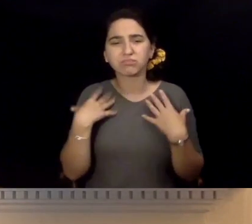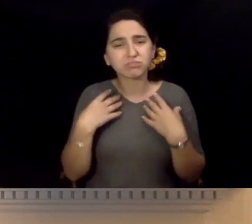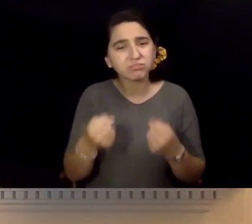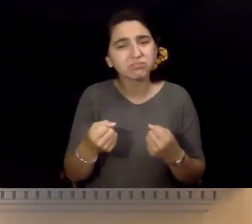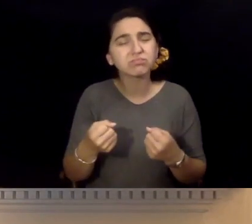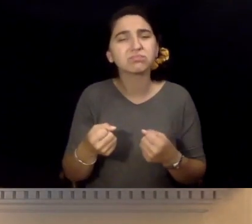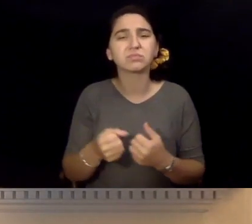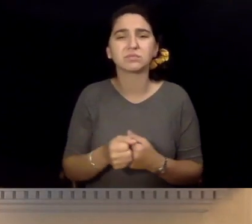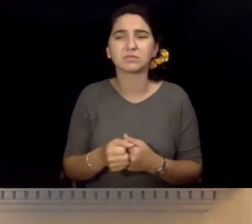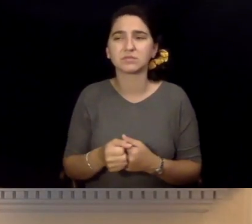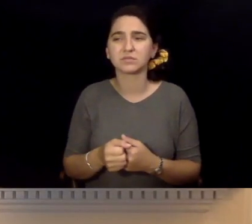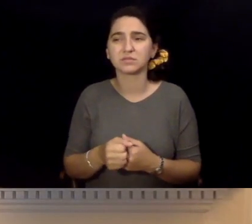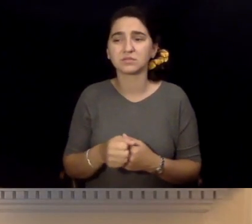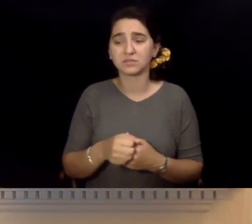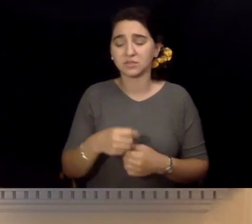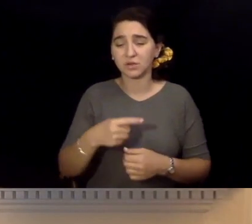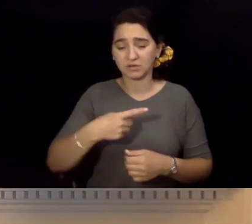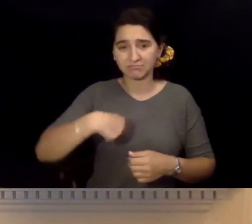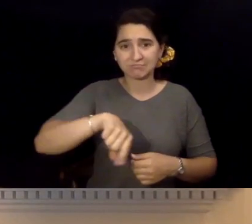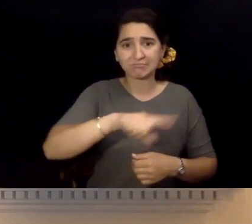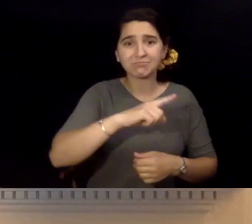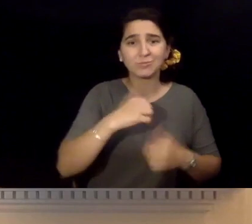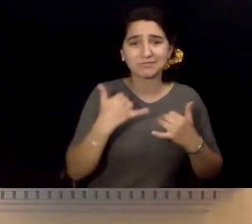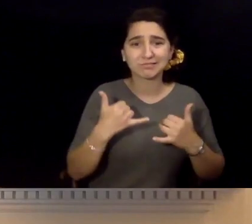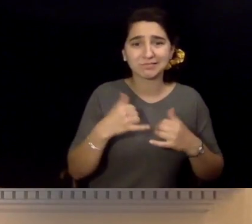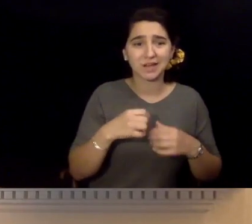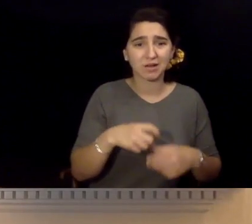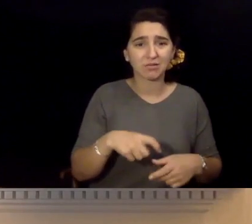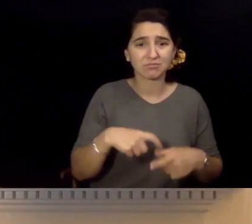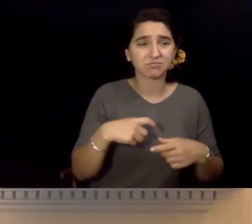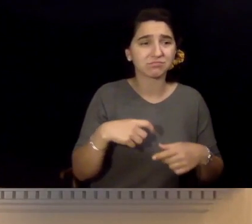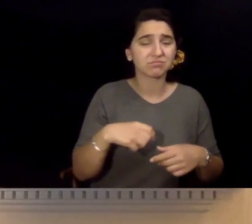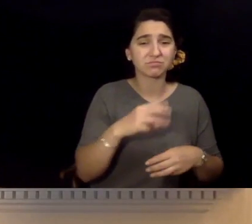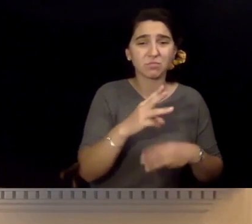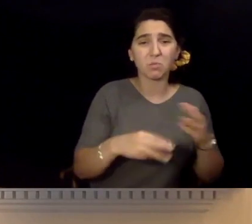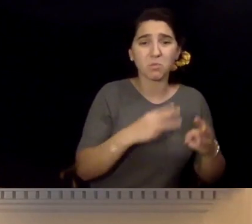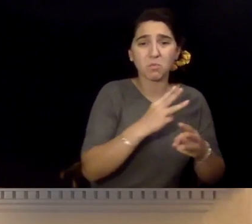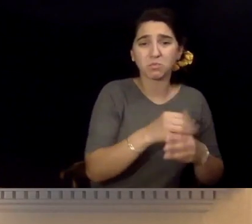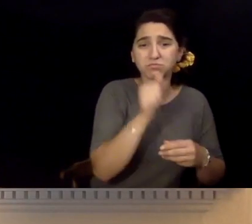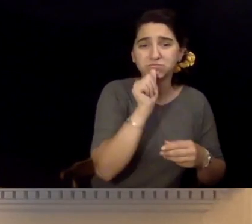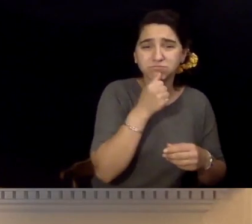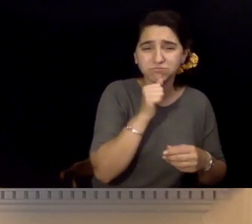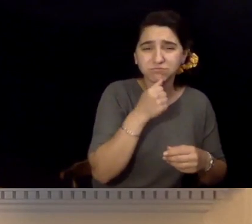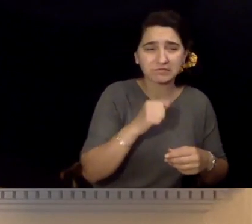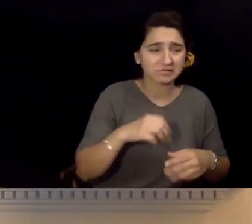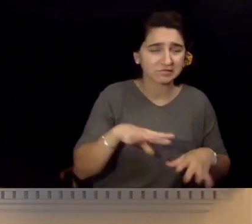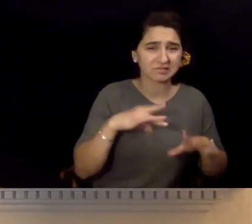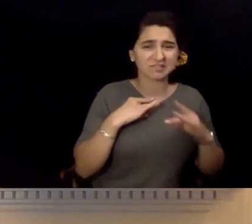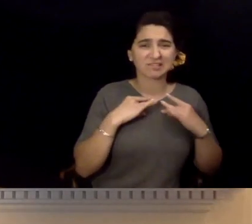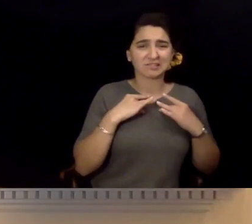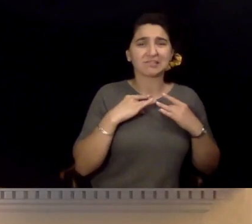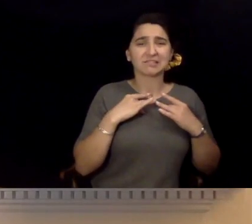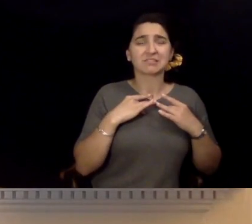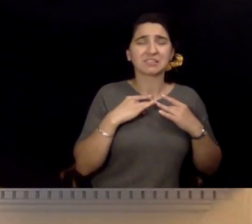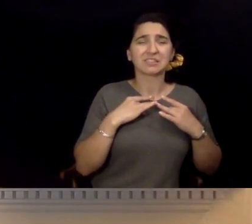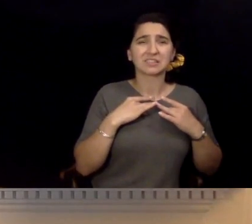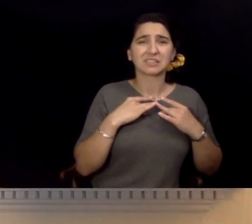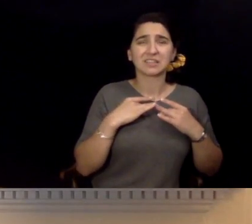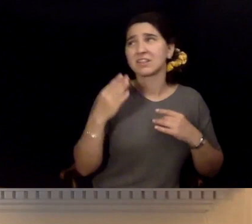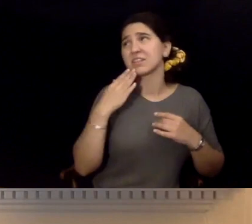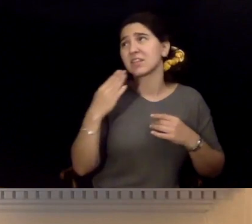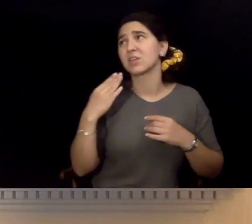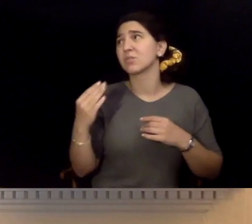in tenderness and in prayer the collective suffering of our world. We thank you for your presence, for